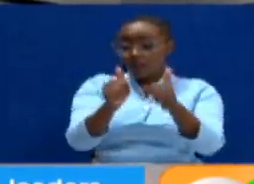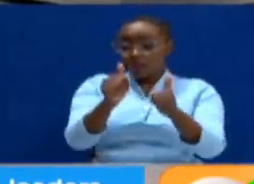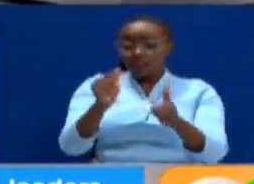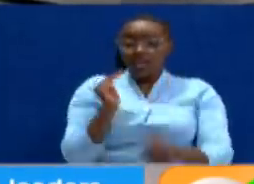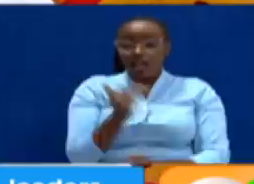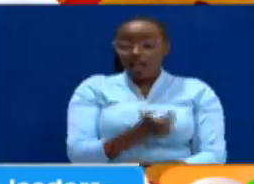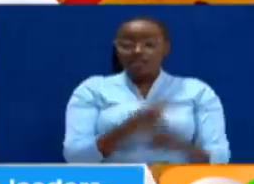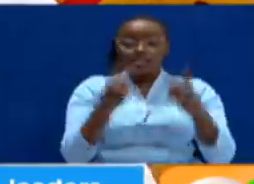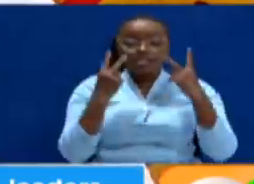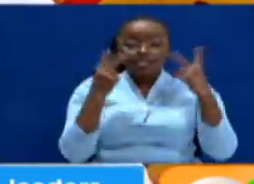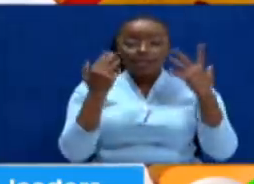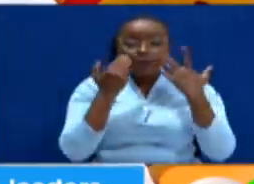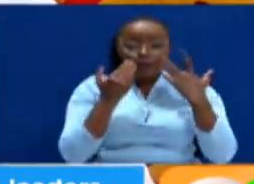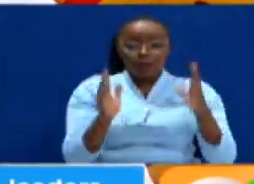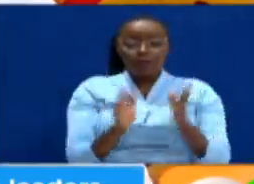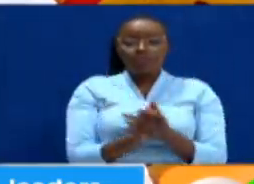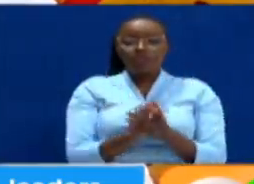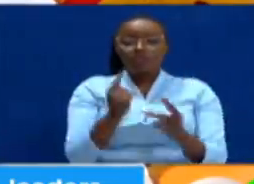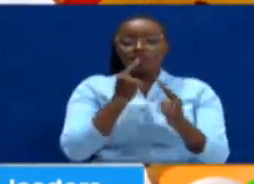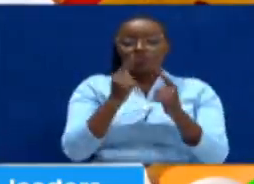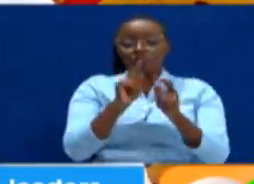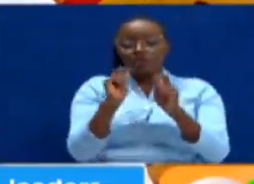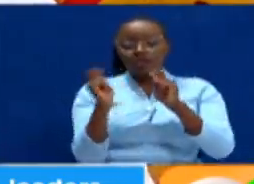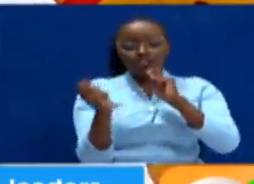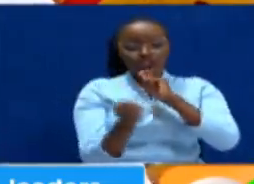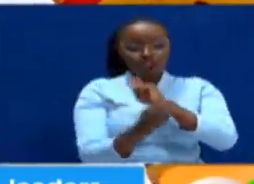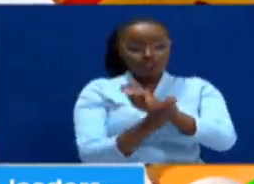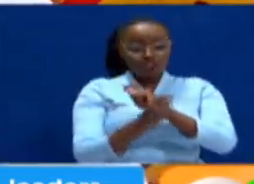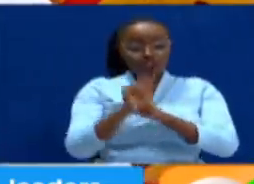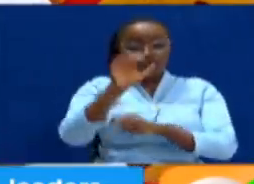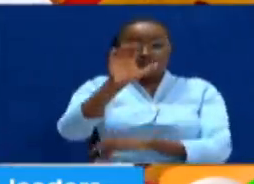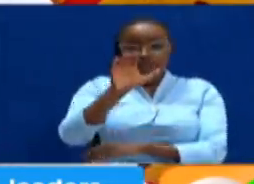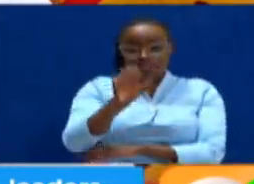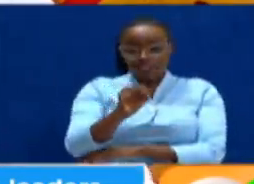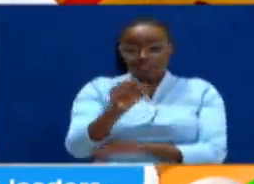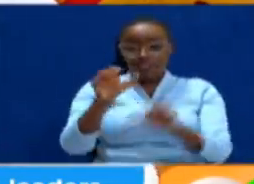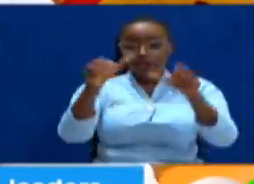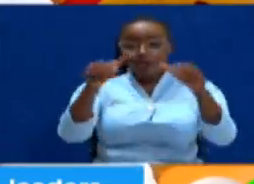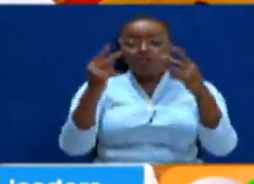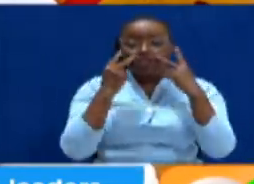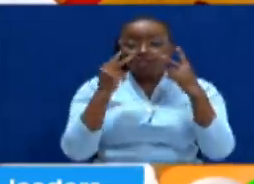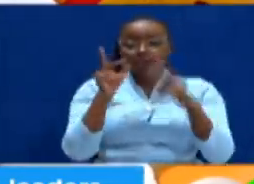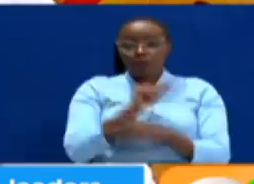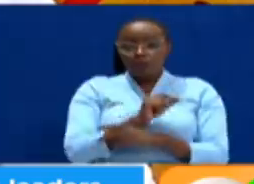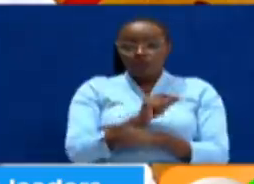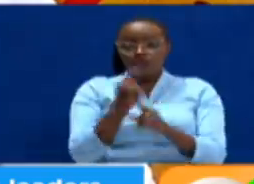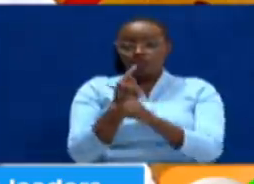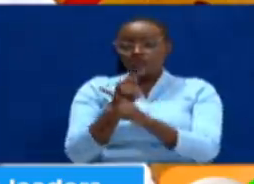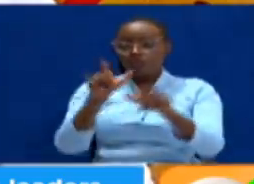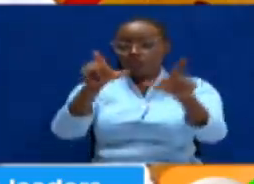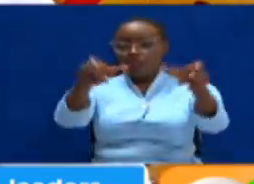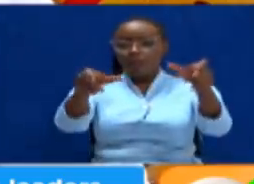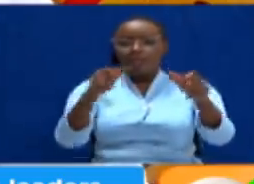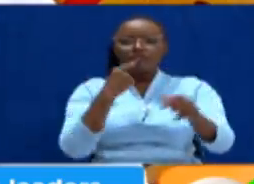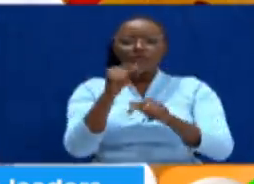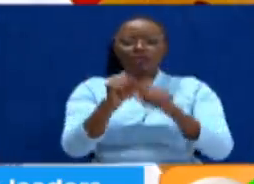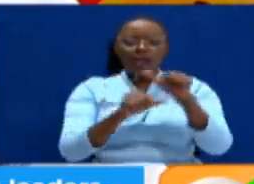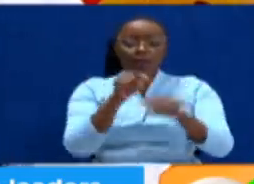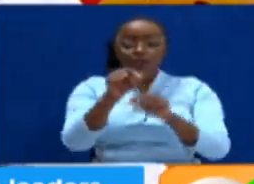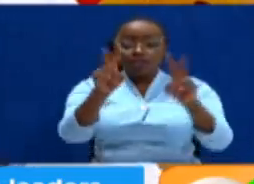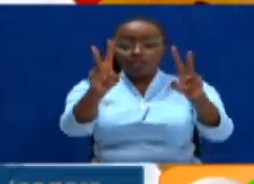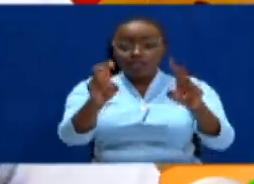we are also seeing is talk of a cabinet reshuffle. We've seen it in sections of the media talking about